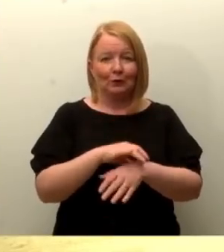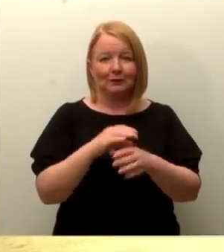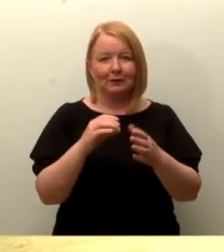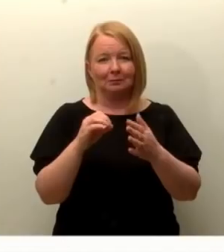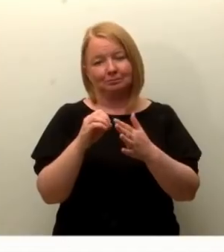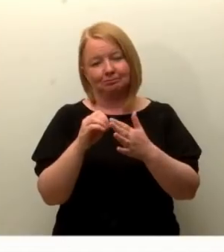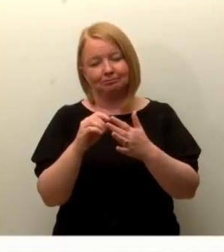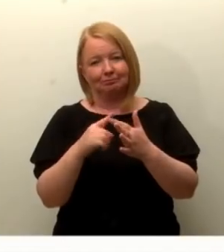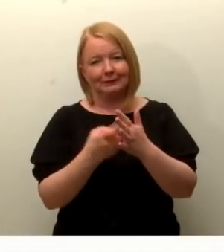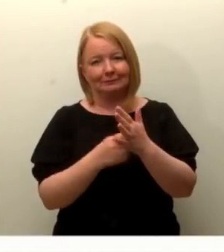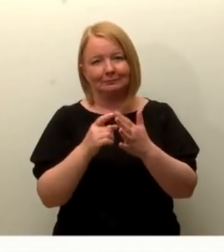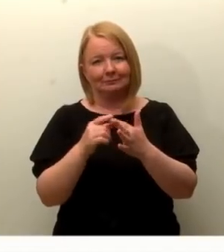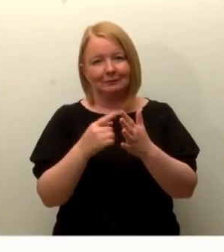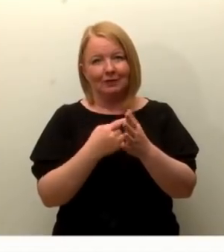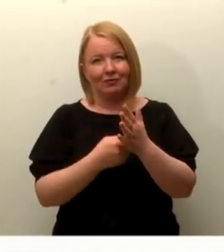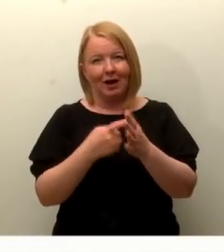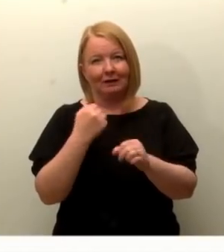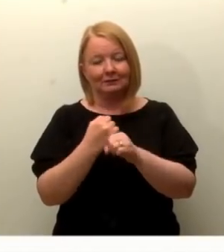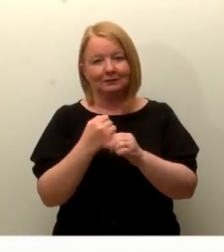Sancheti.